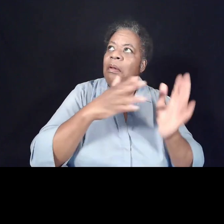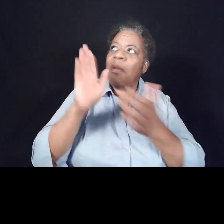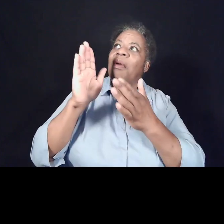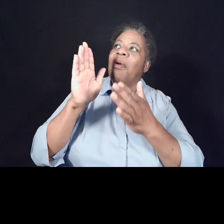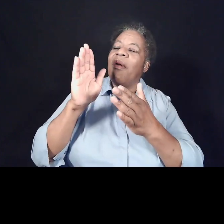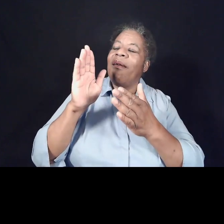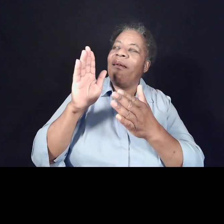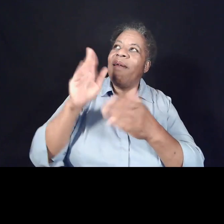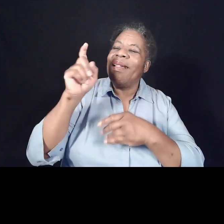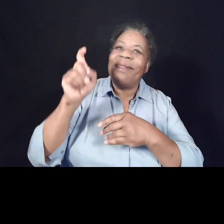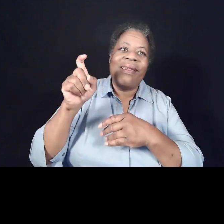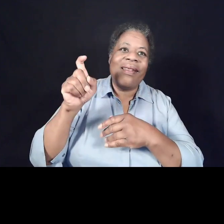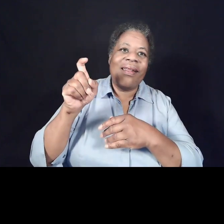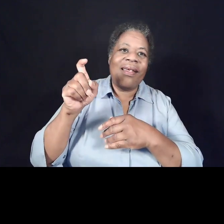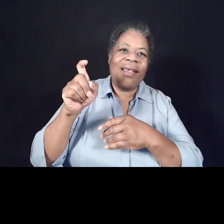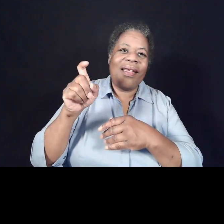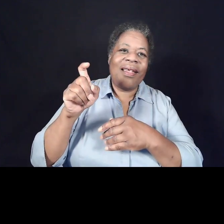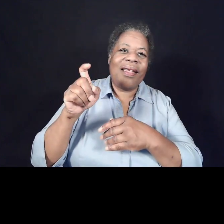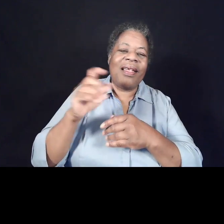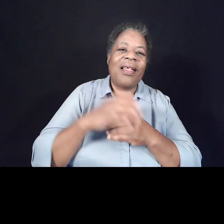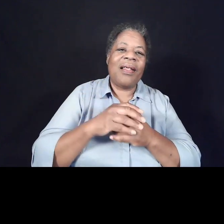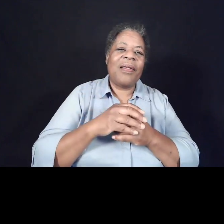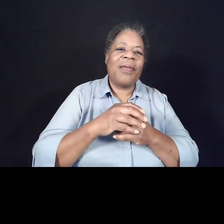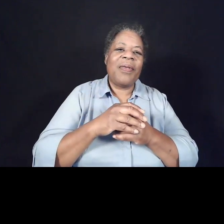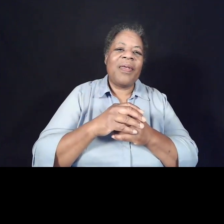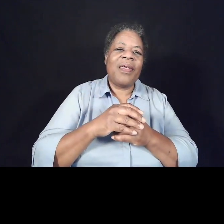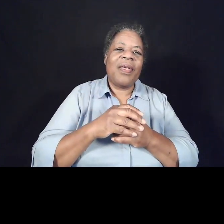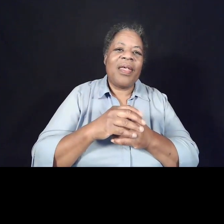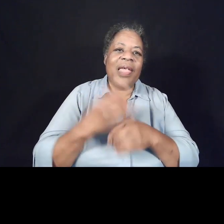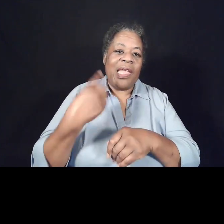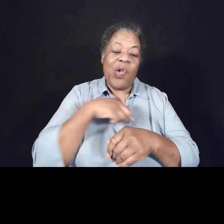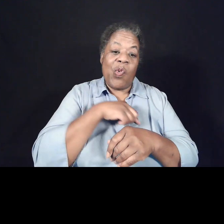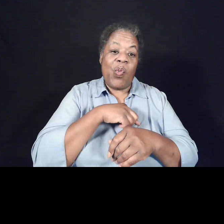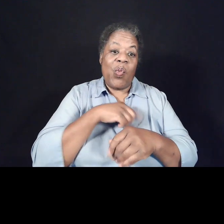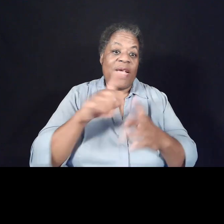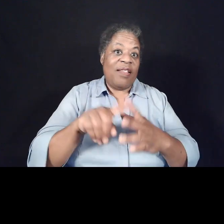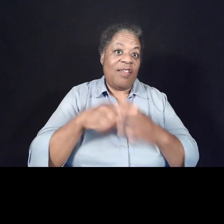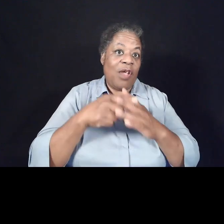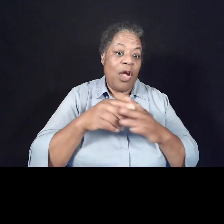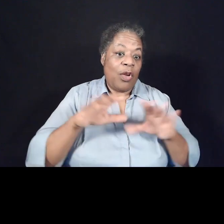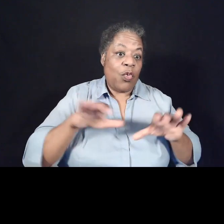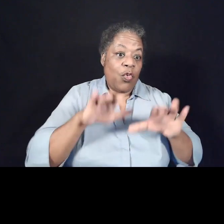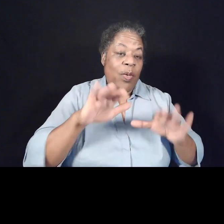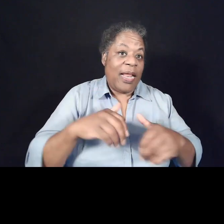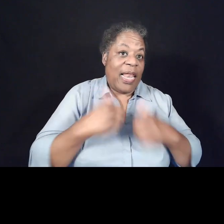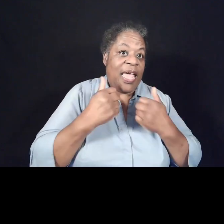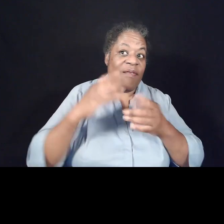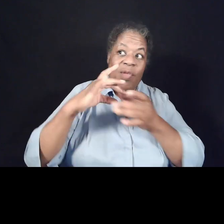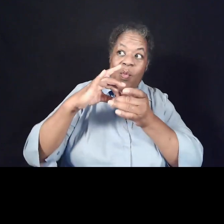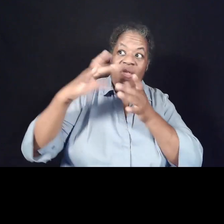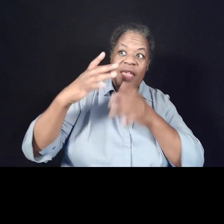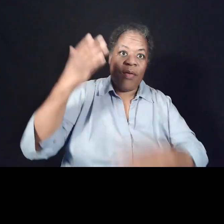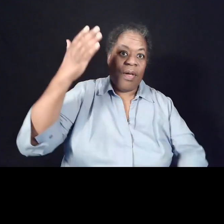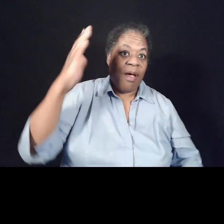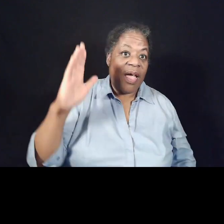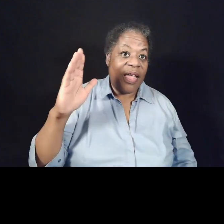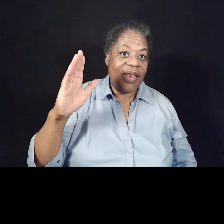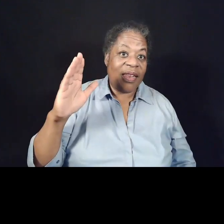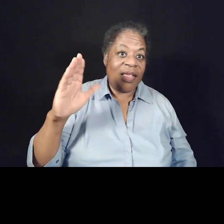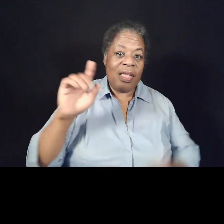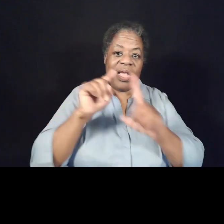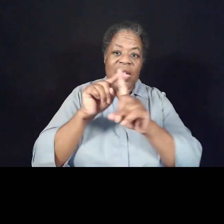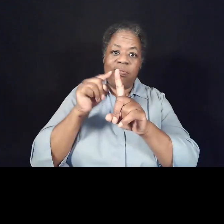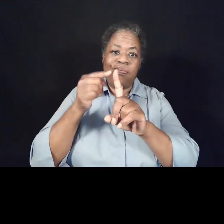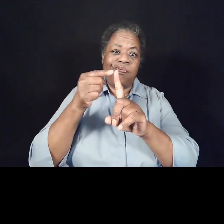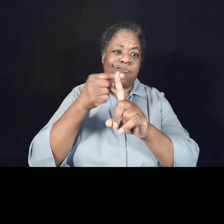But when that happens, James says, when we start doing life without God, drifting further and